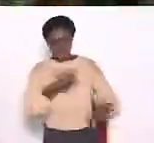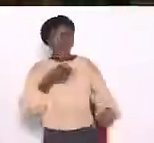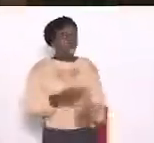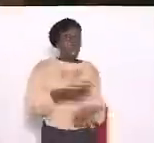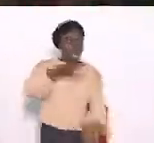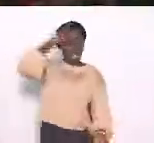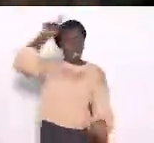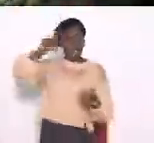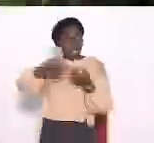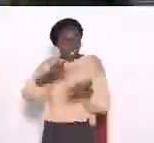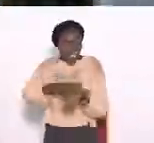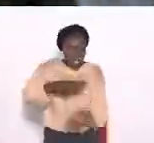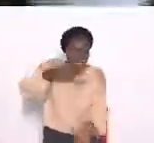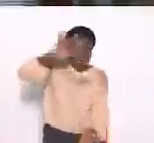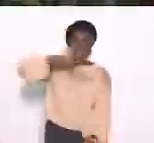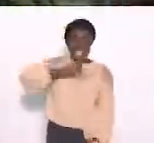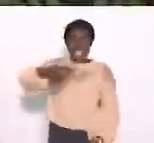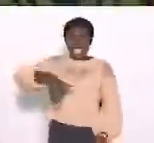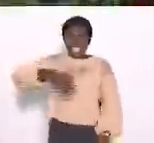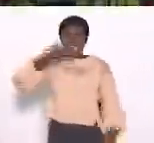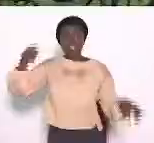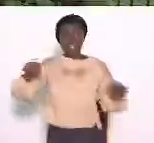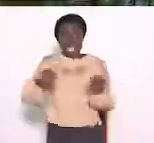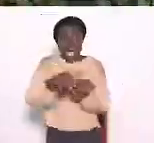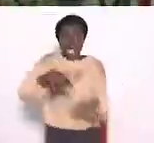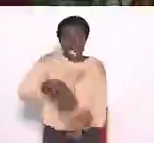feel like I